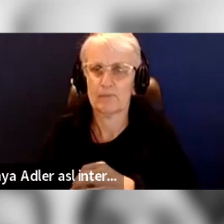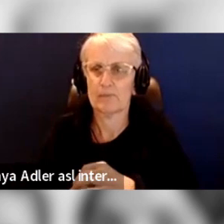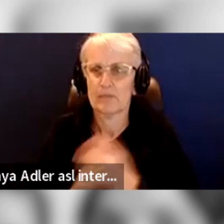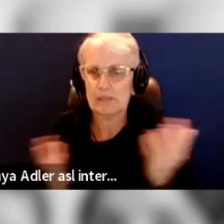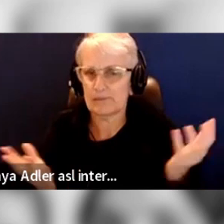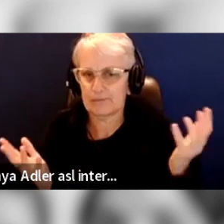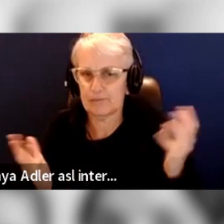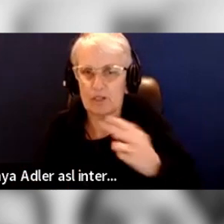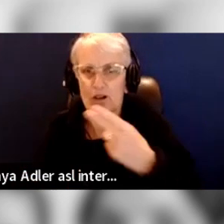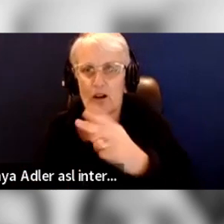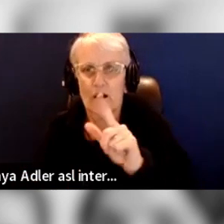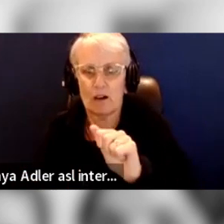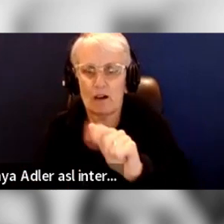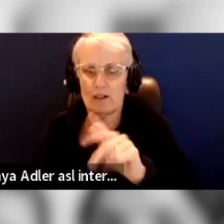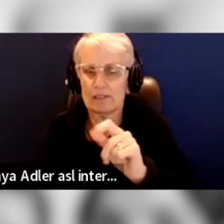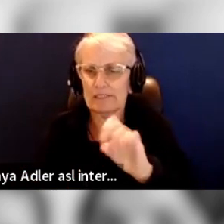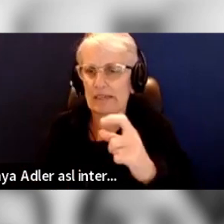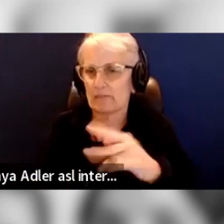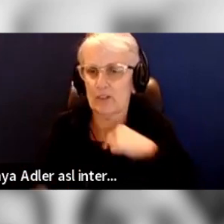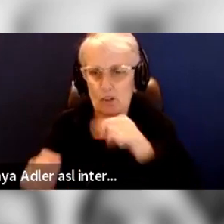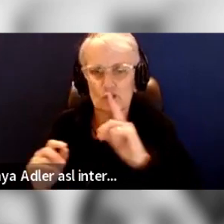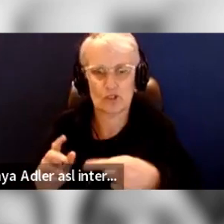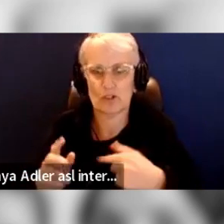not sure what Haltech looks like. At Innovation Guelph,